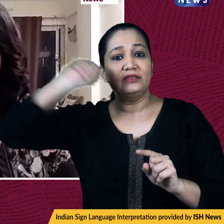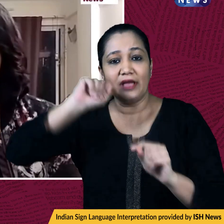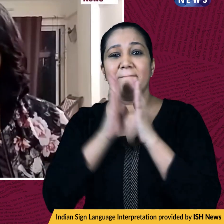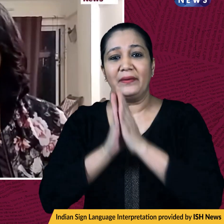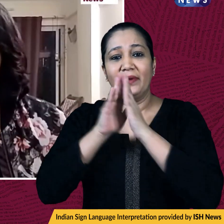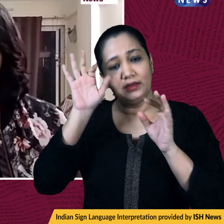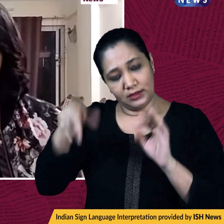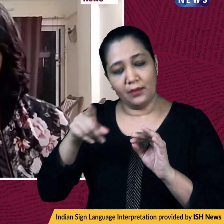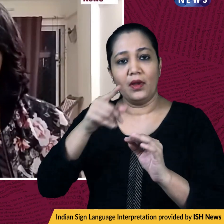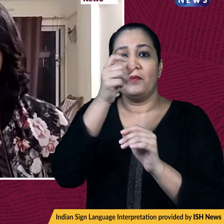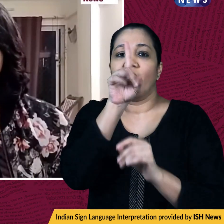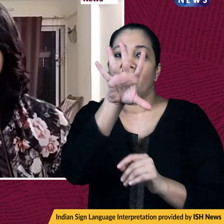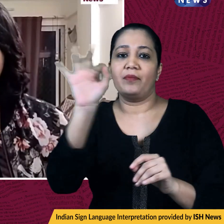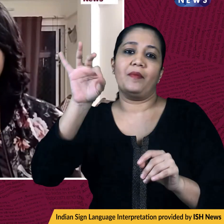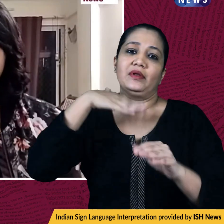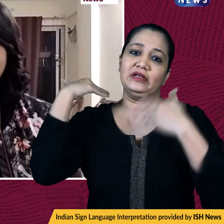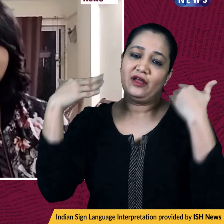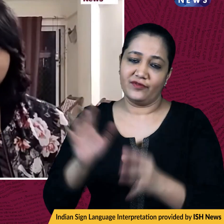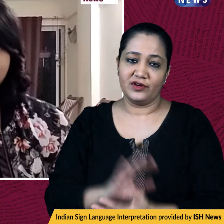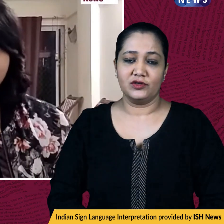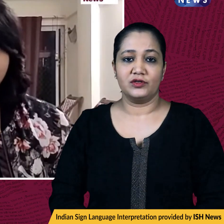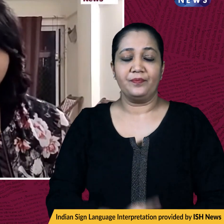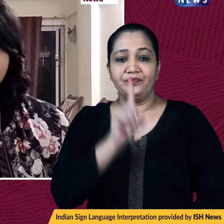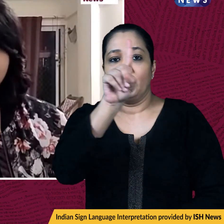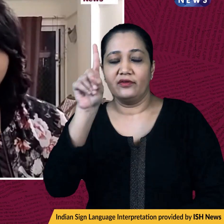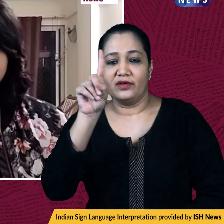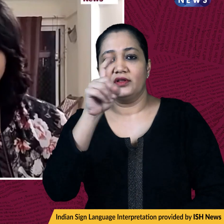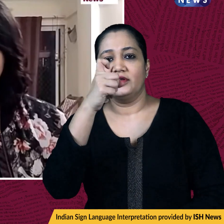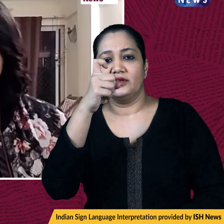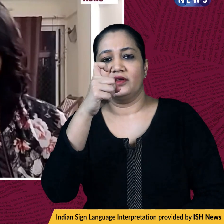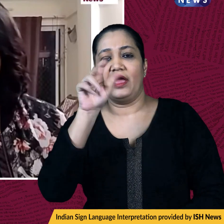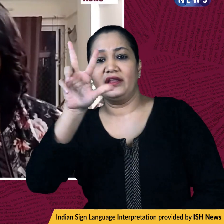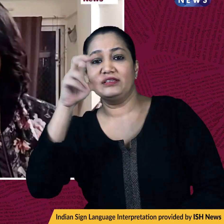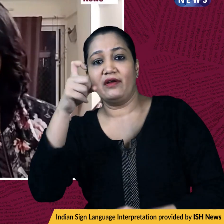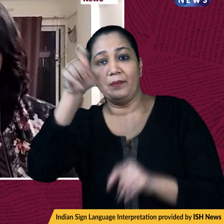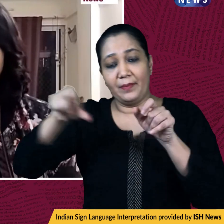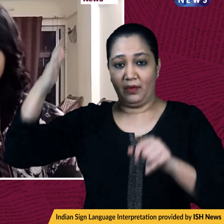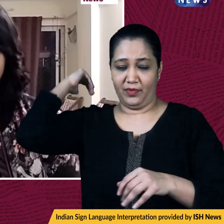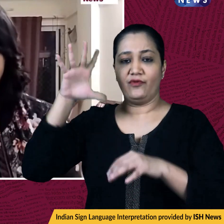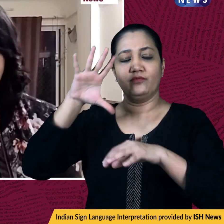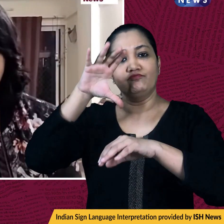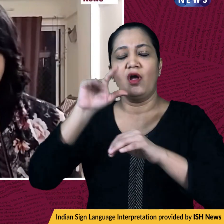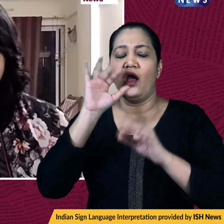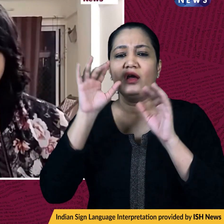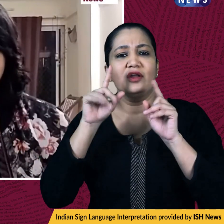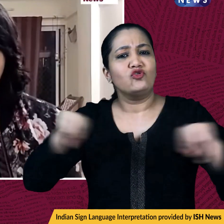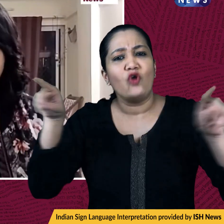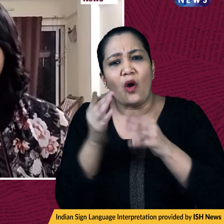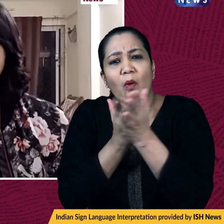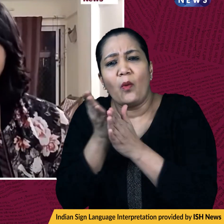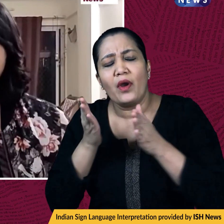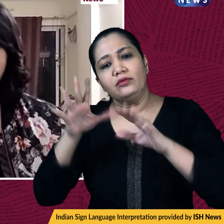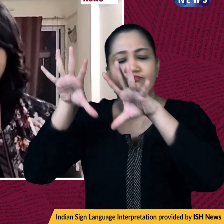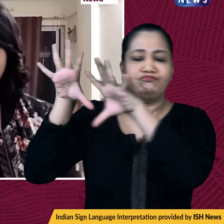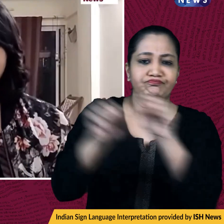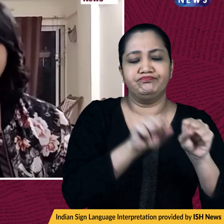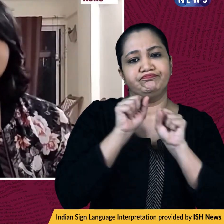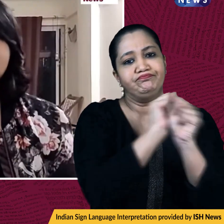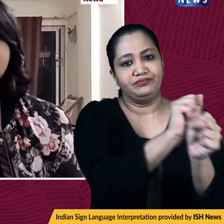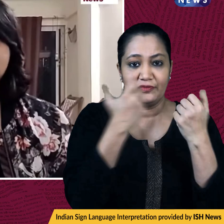interest," end quote. Now, time and again, different nations, including the US, have said that, have accused, in fact,